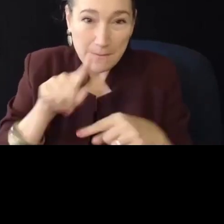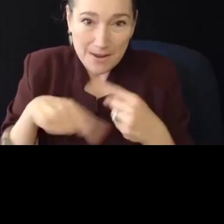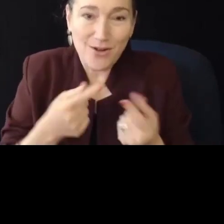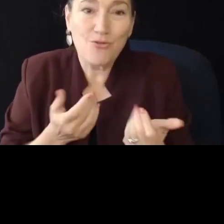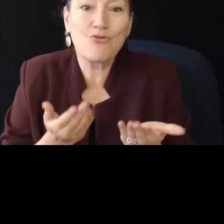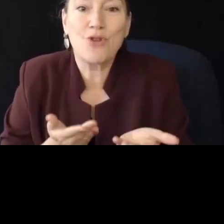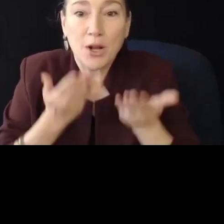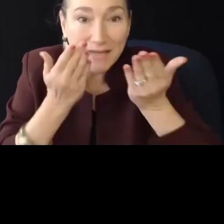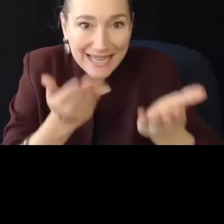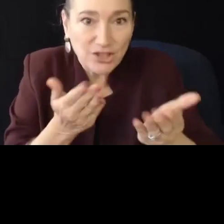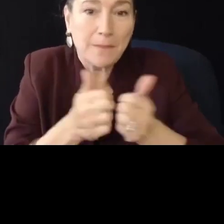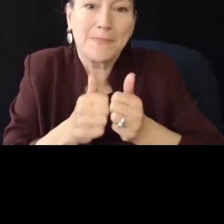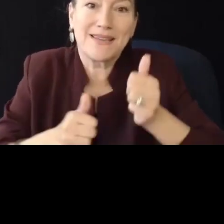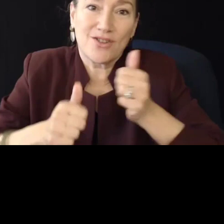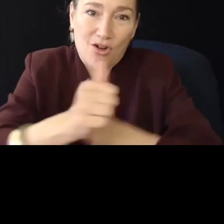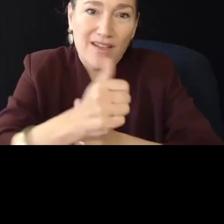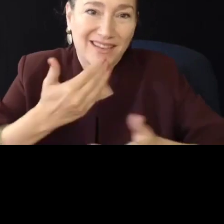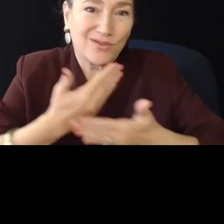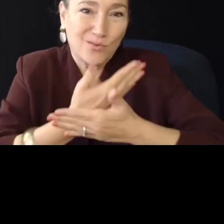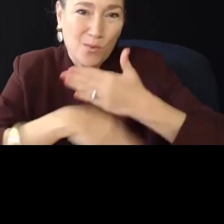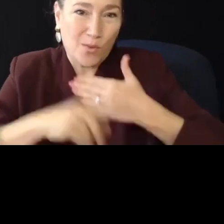and adolescents.